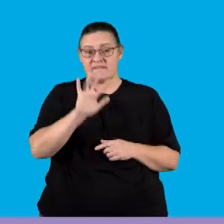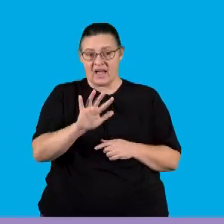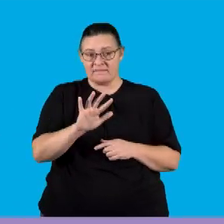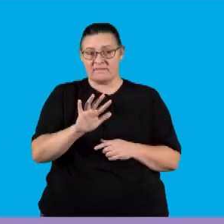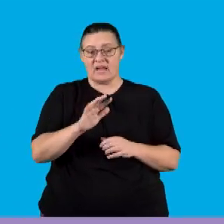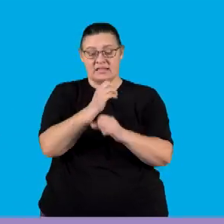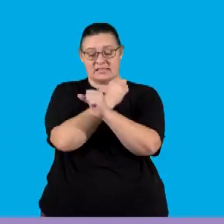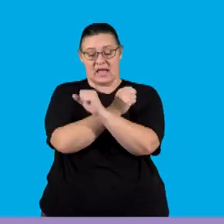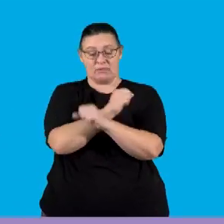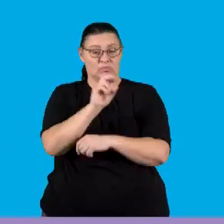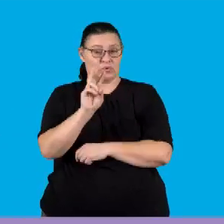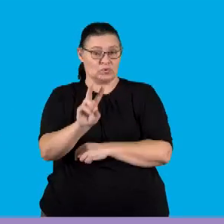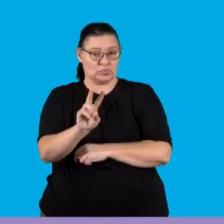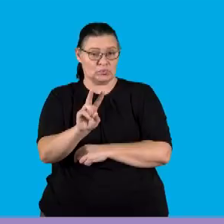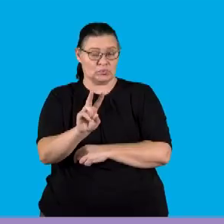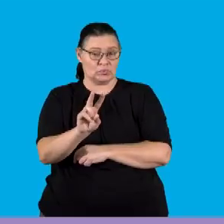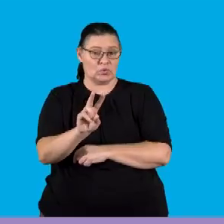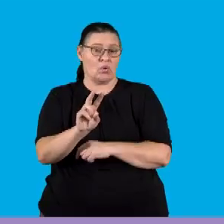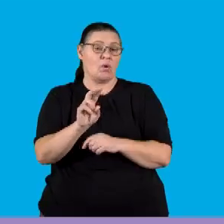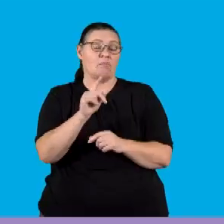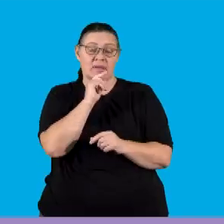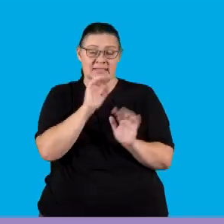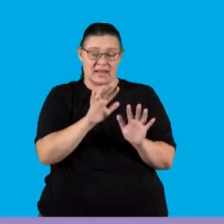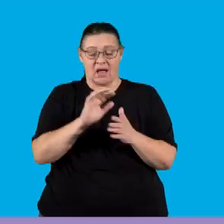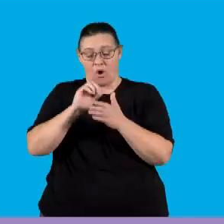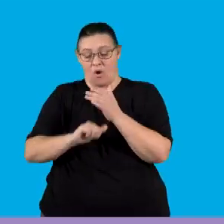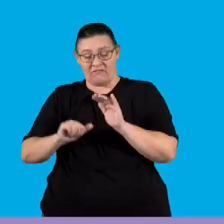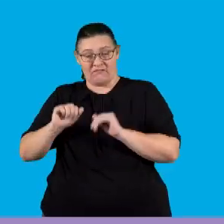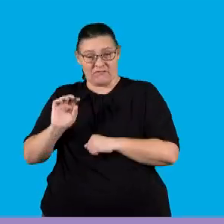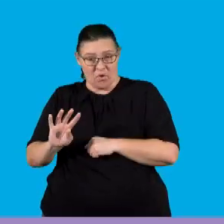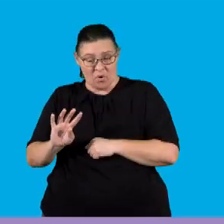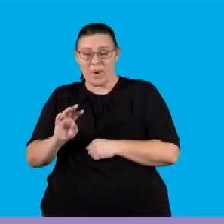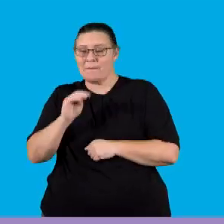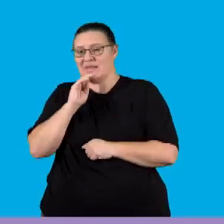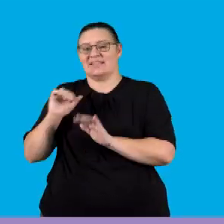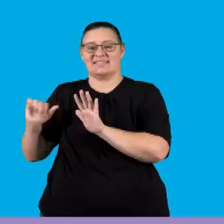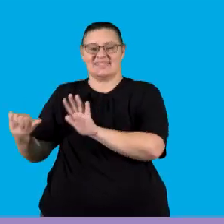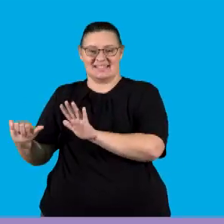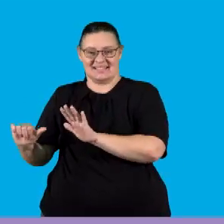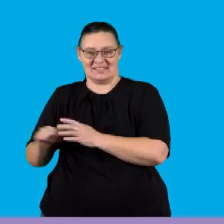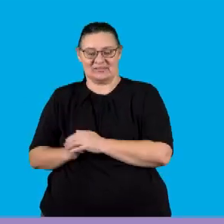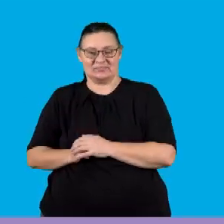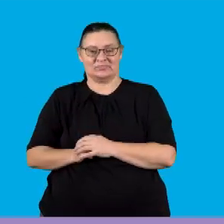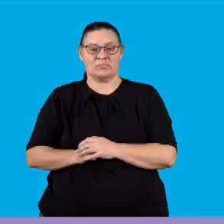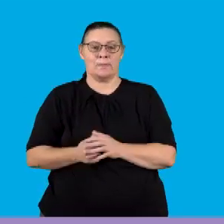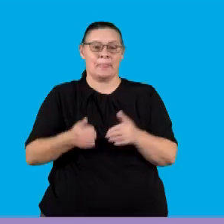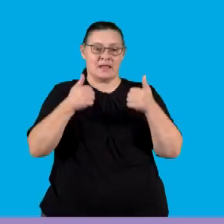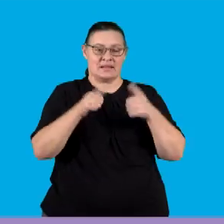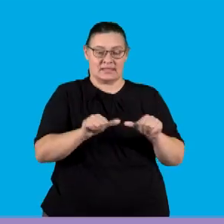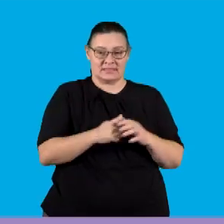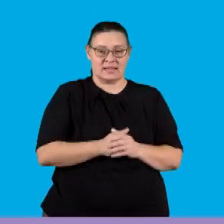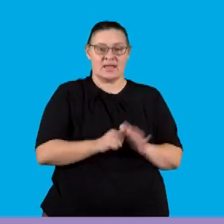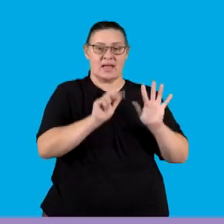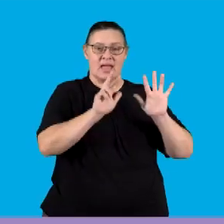going to be 5 multiplied by 2, that is 10, minus 4, that gives us a 6. Let's move over to